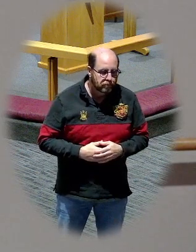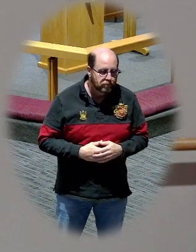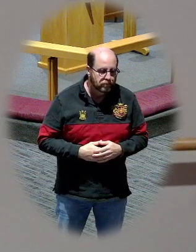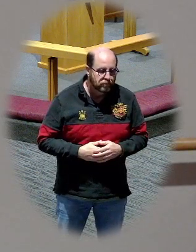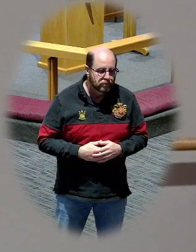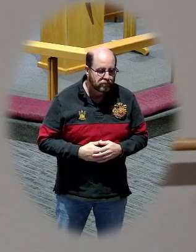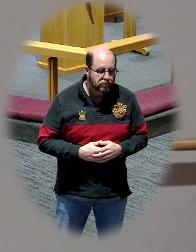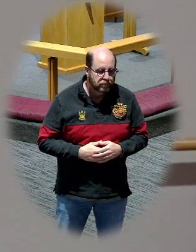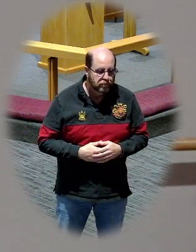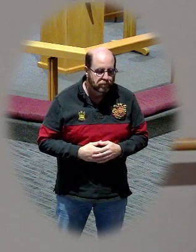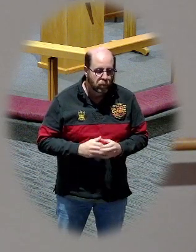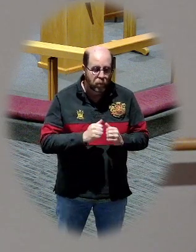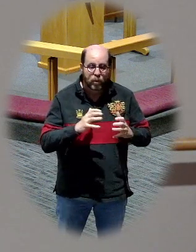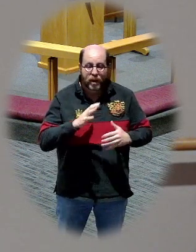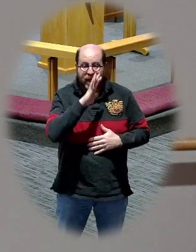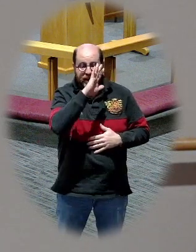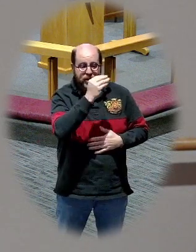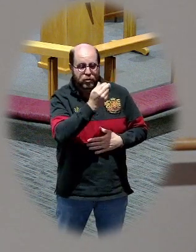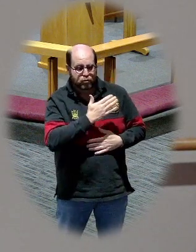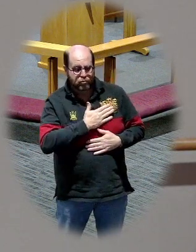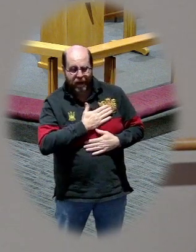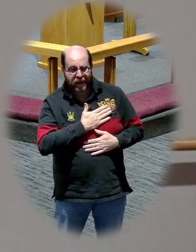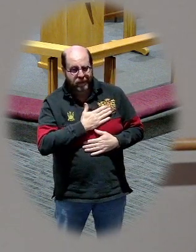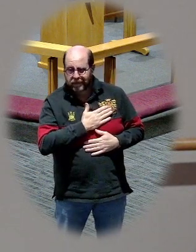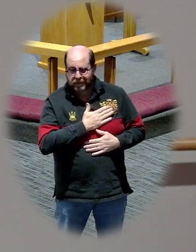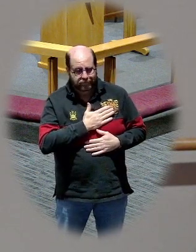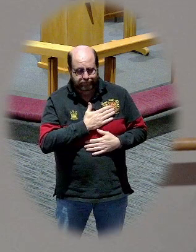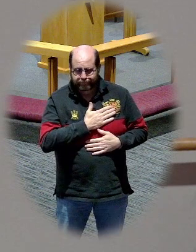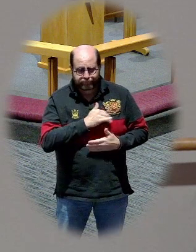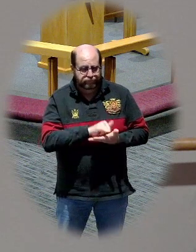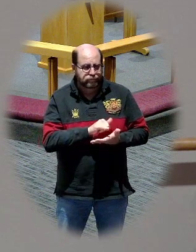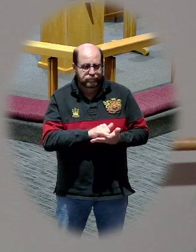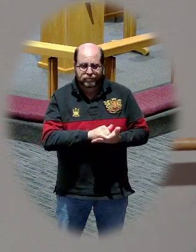Without his grace, we waste away